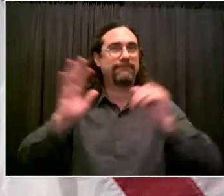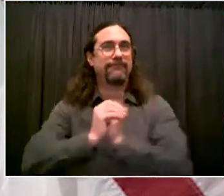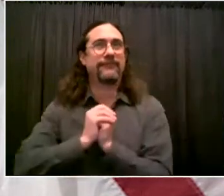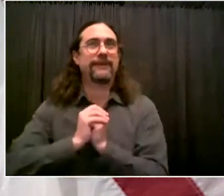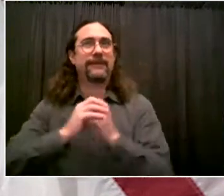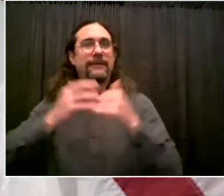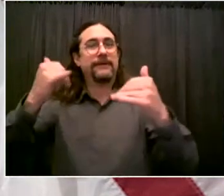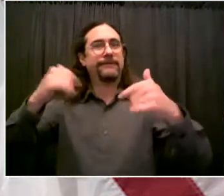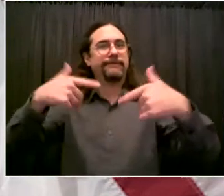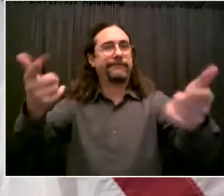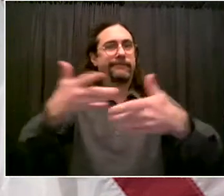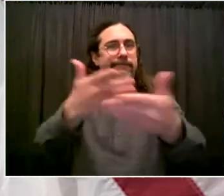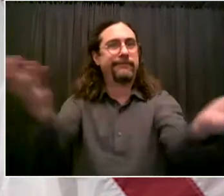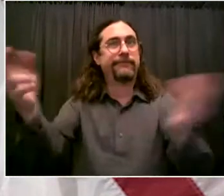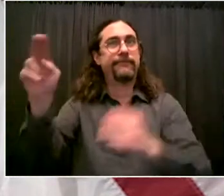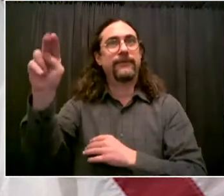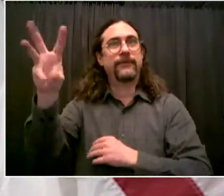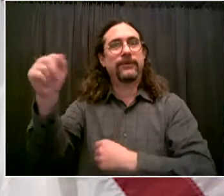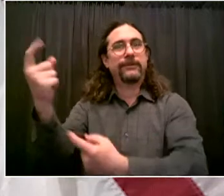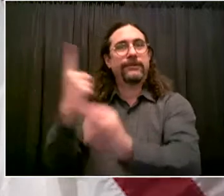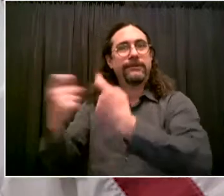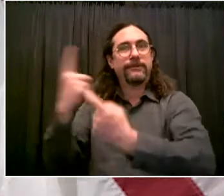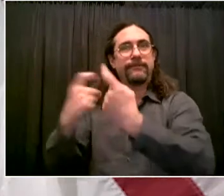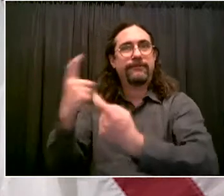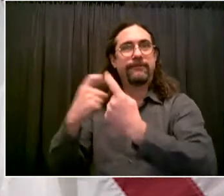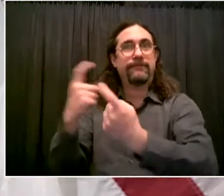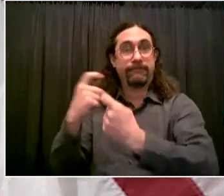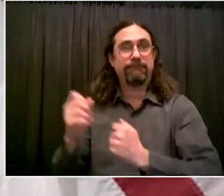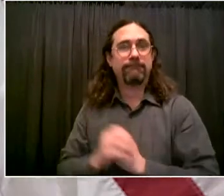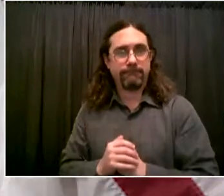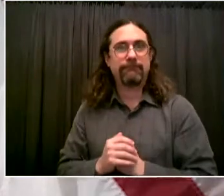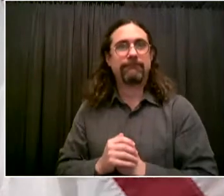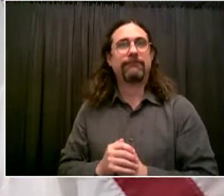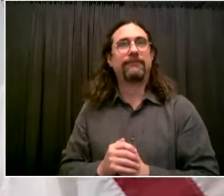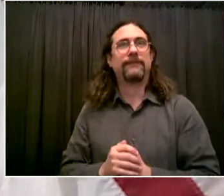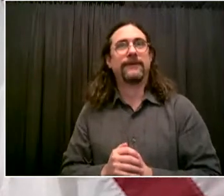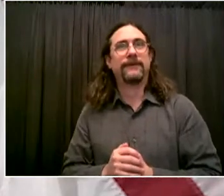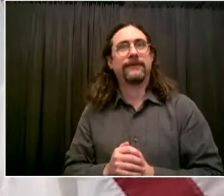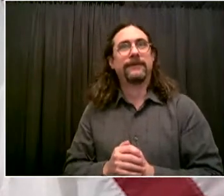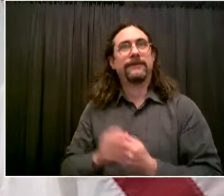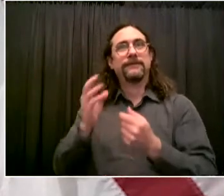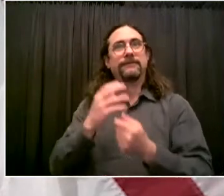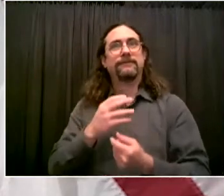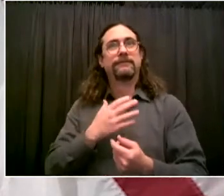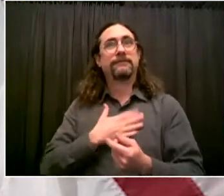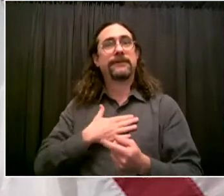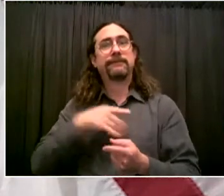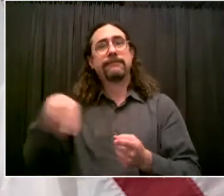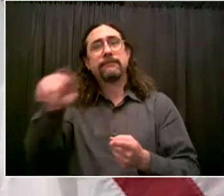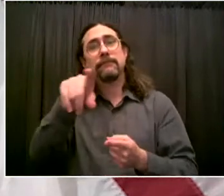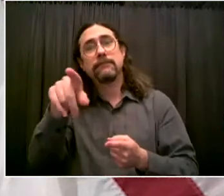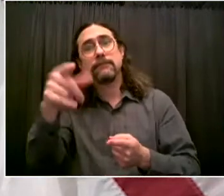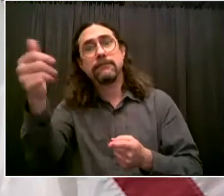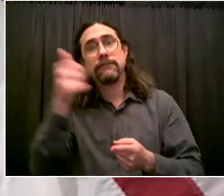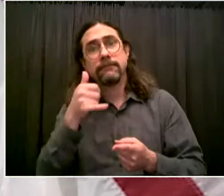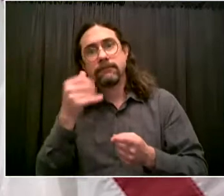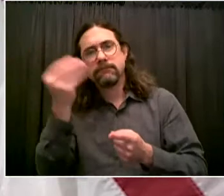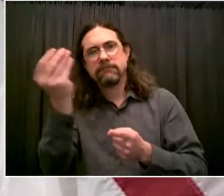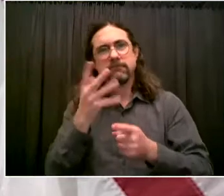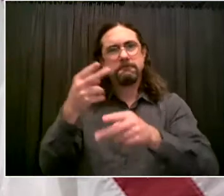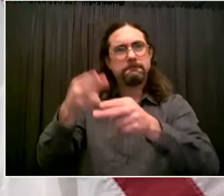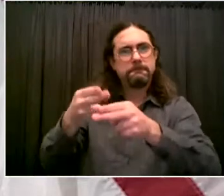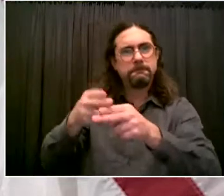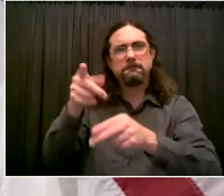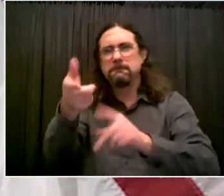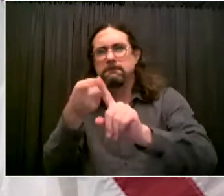from our colleagues in the media, and please let me know the name and outlet of each journalist. Hi all, we'll now begin our Q&A. With